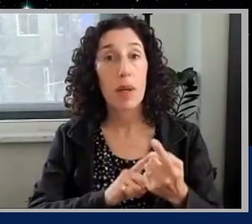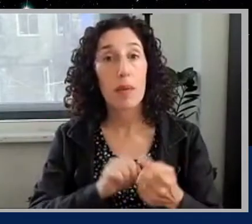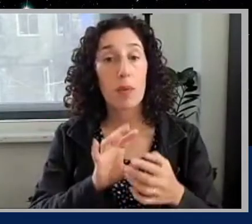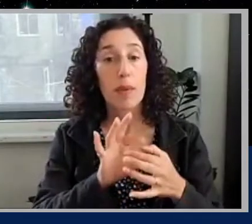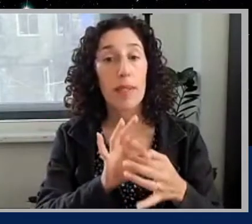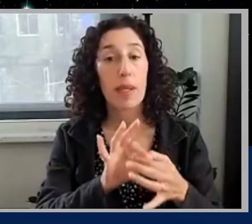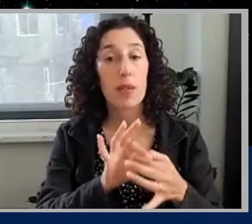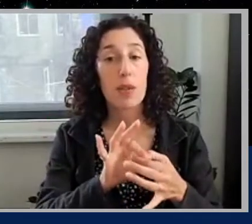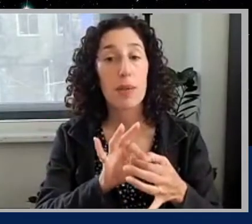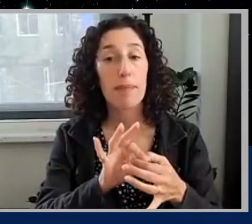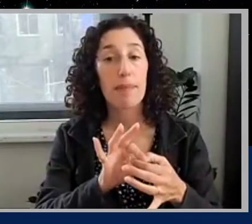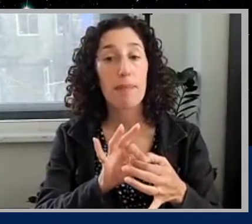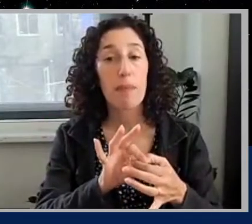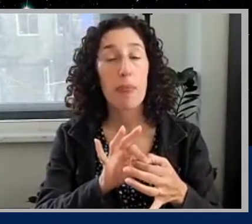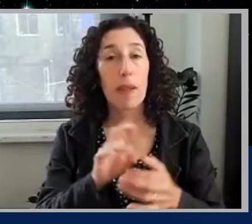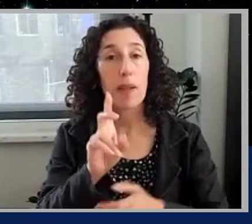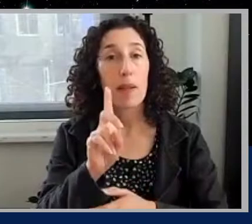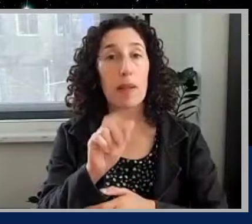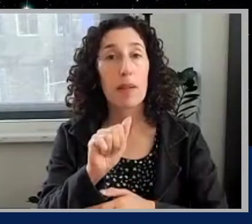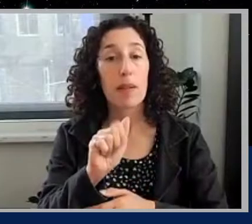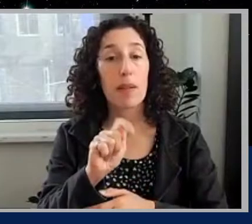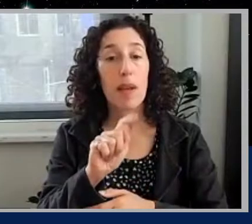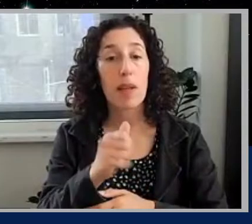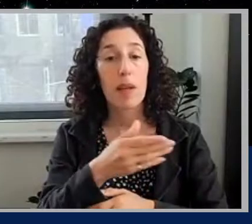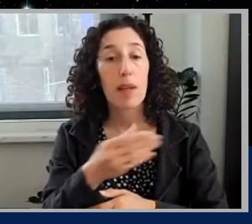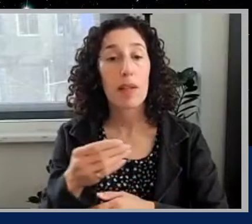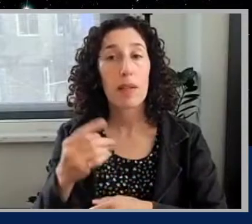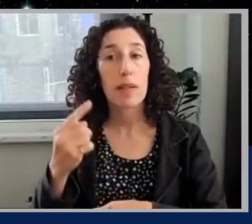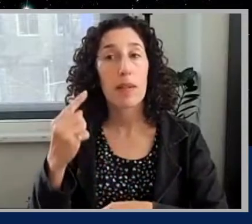very simple sound file. It's nothing like,